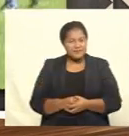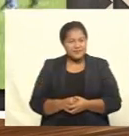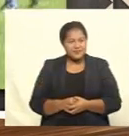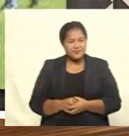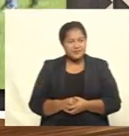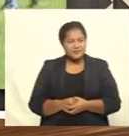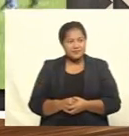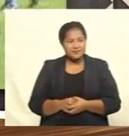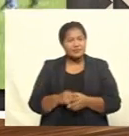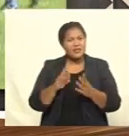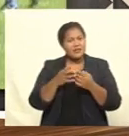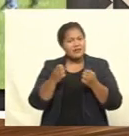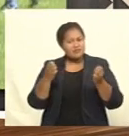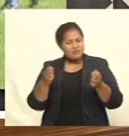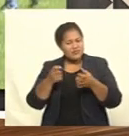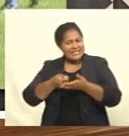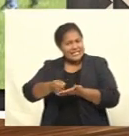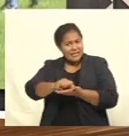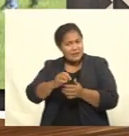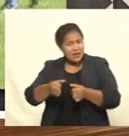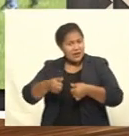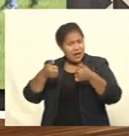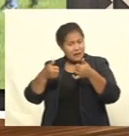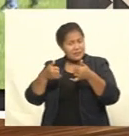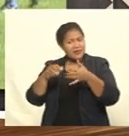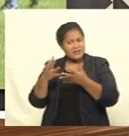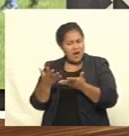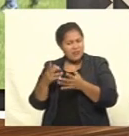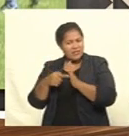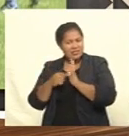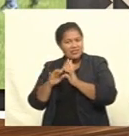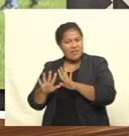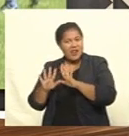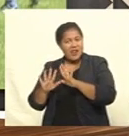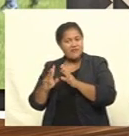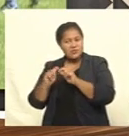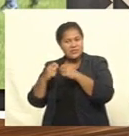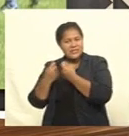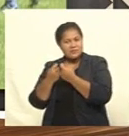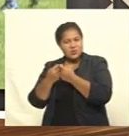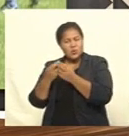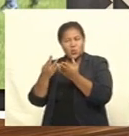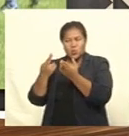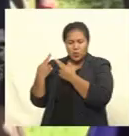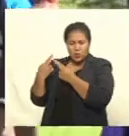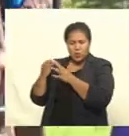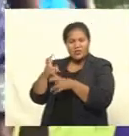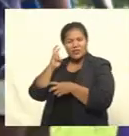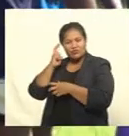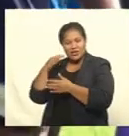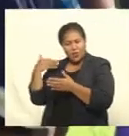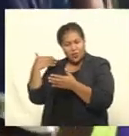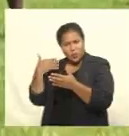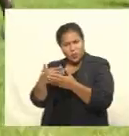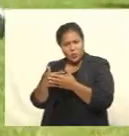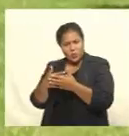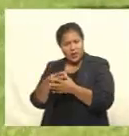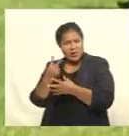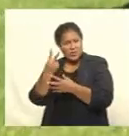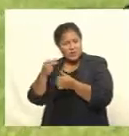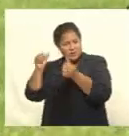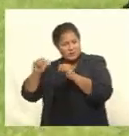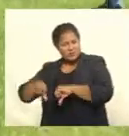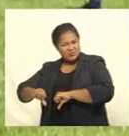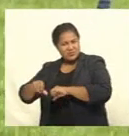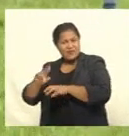The extended Skipper Provincial Cup break has allowed the Tailevu team to reflect on its season so far. With 2 losses from the first 2